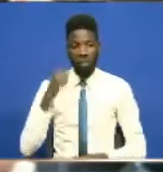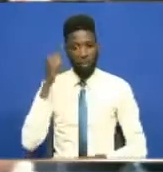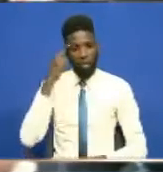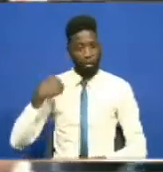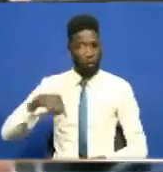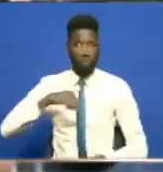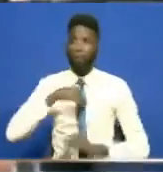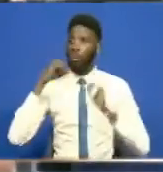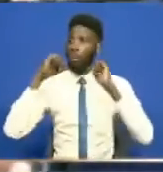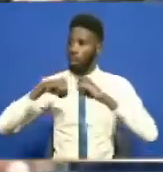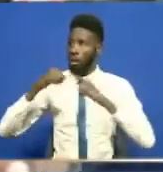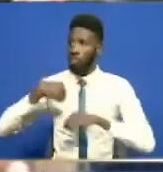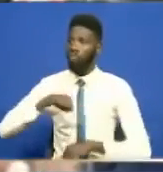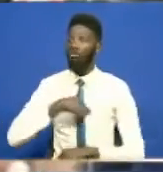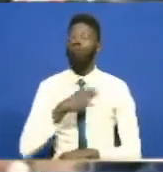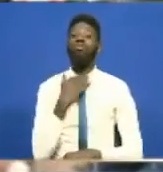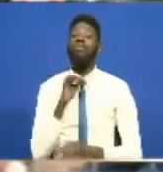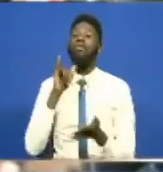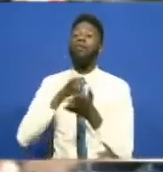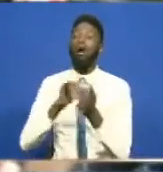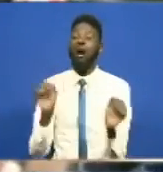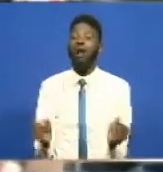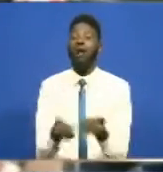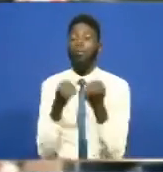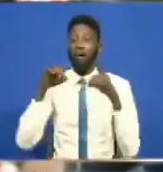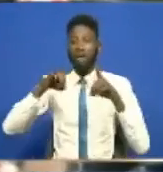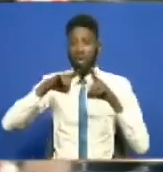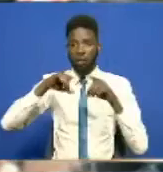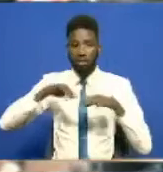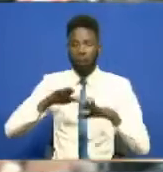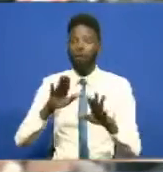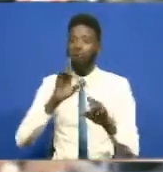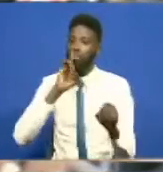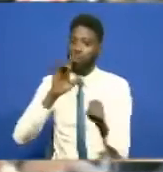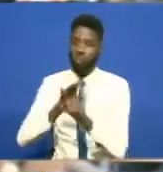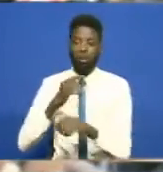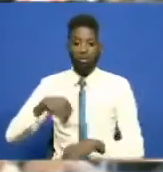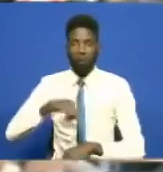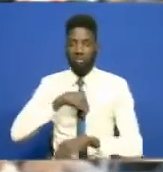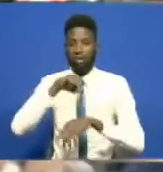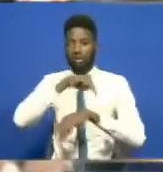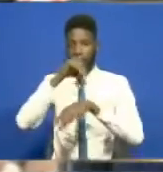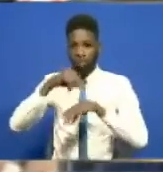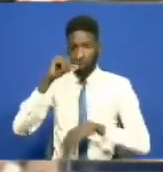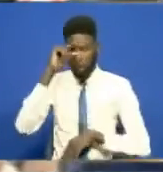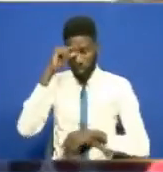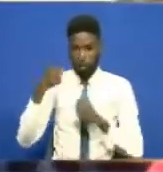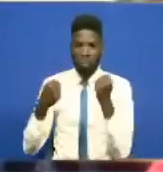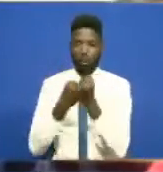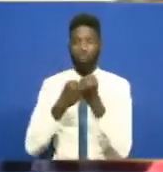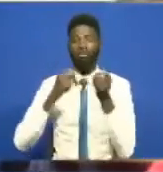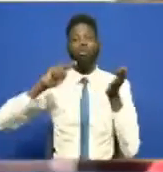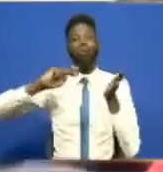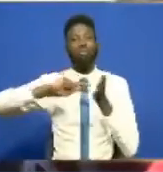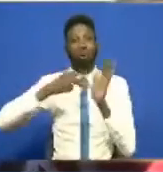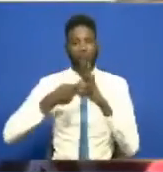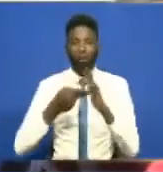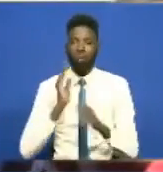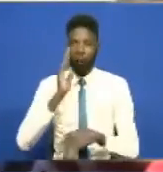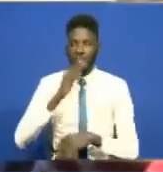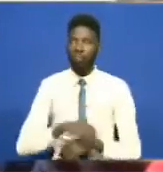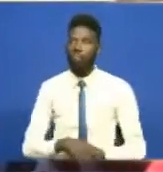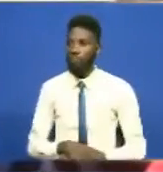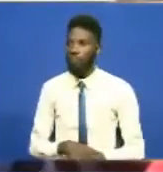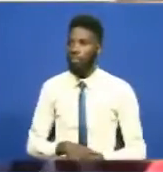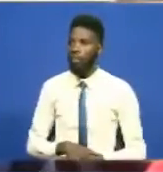we want this to go on. Devolution has given us an assurance that the national government will support the project. So